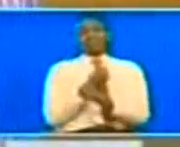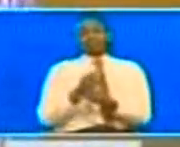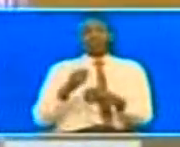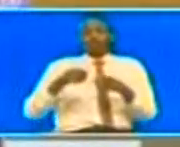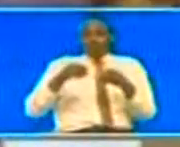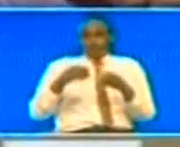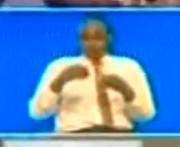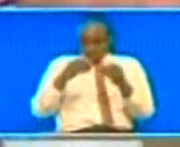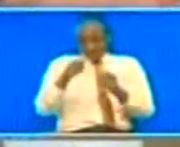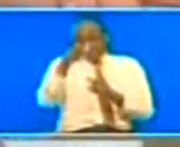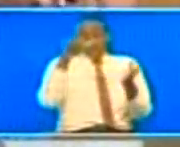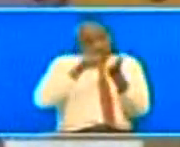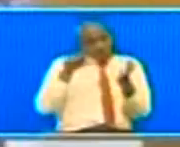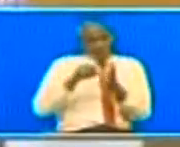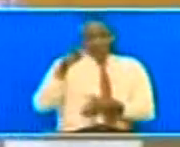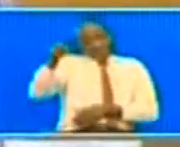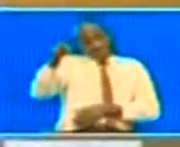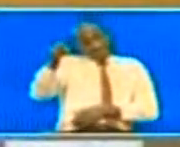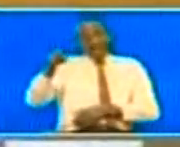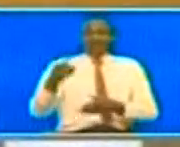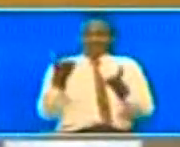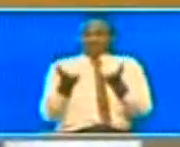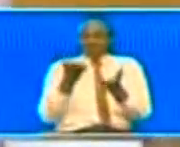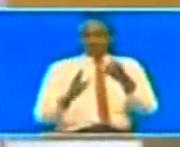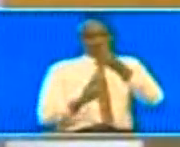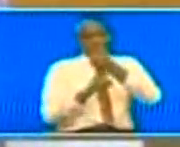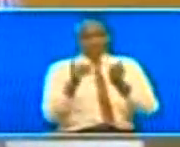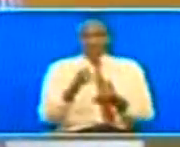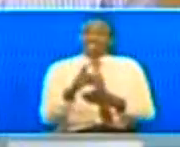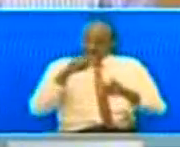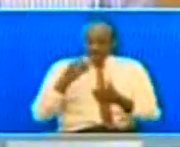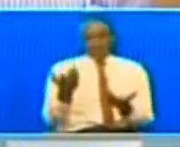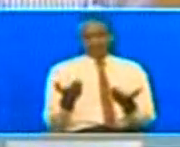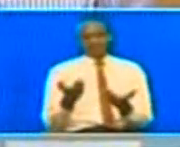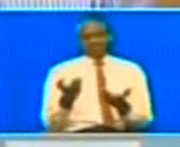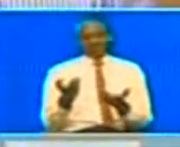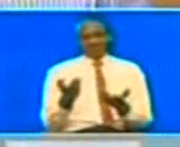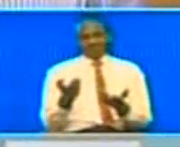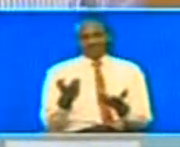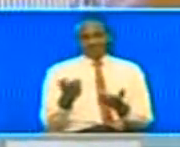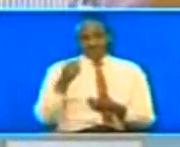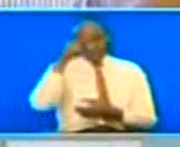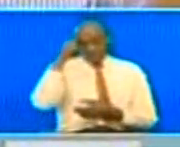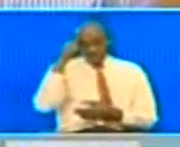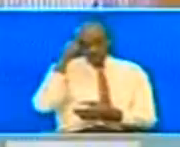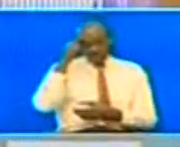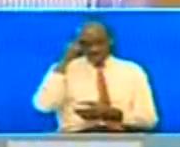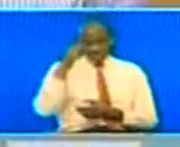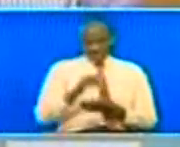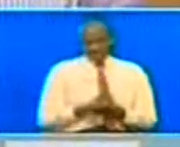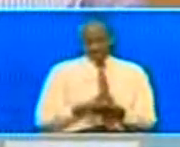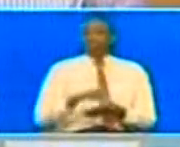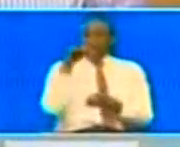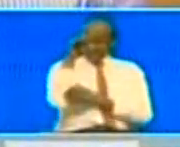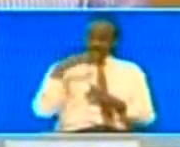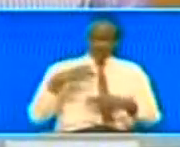out this situation at the wage bridge? Please tell me that. All right, so what is the situation there? Because we did ask about your